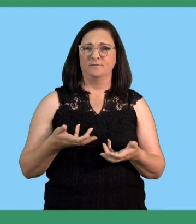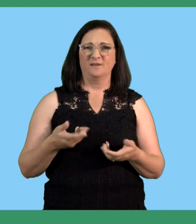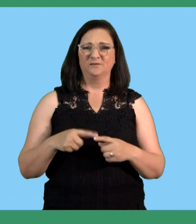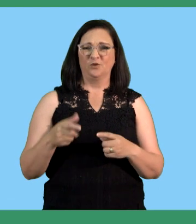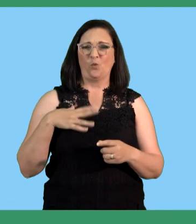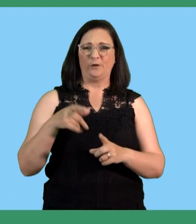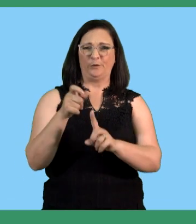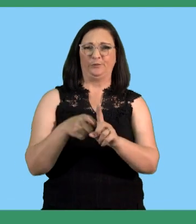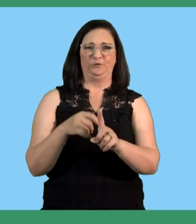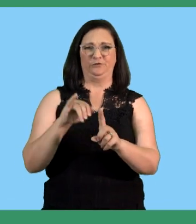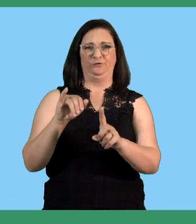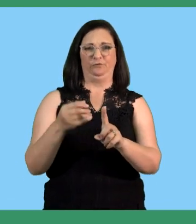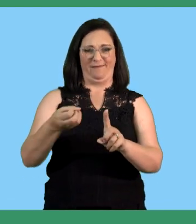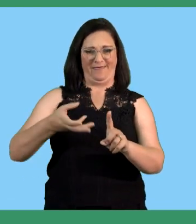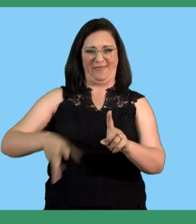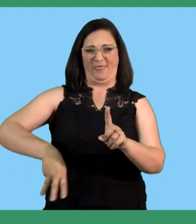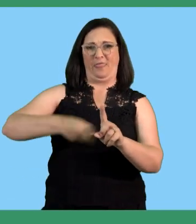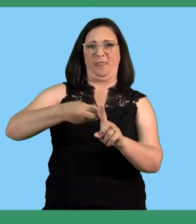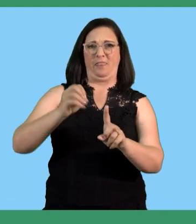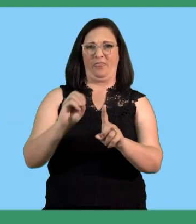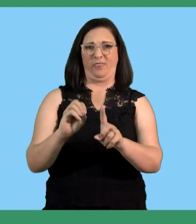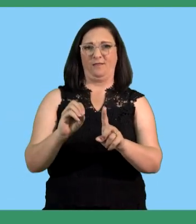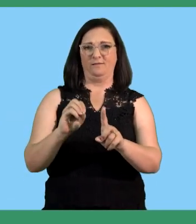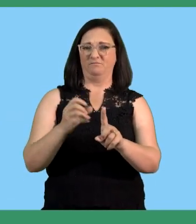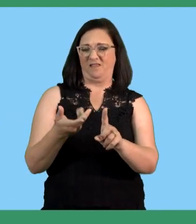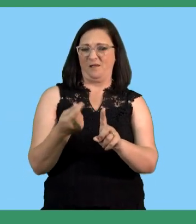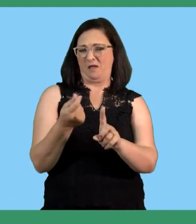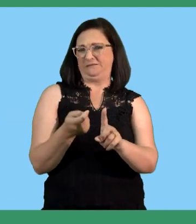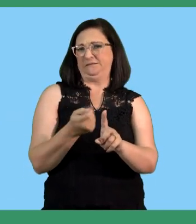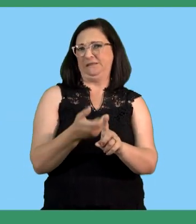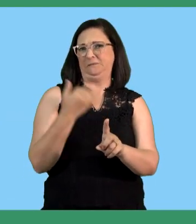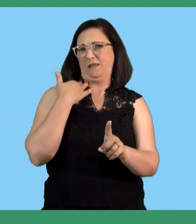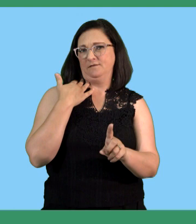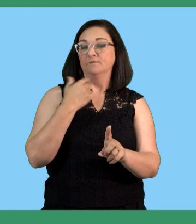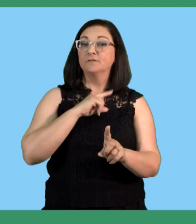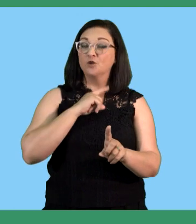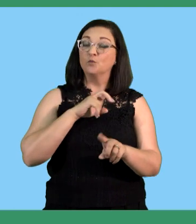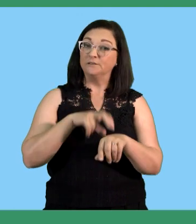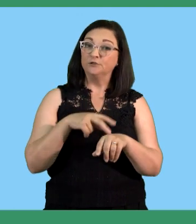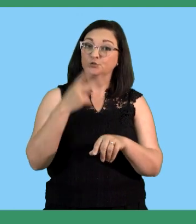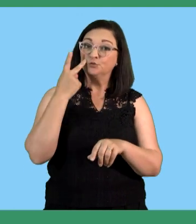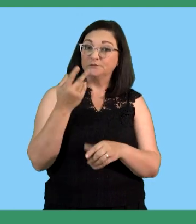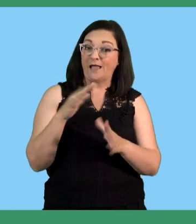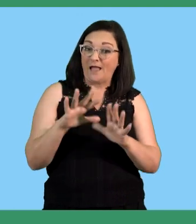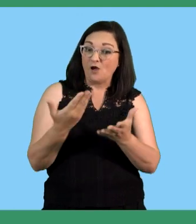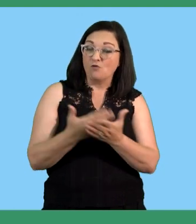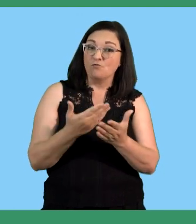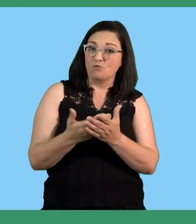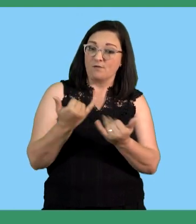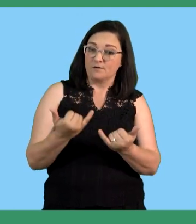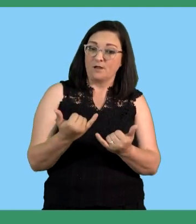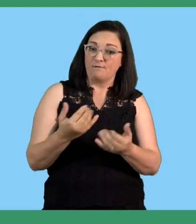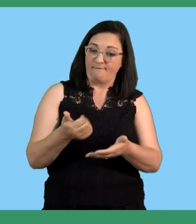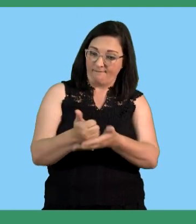waste of money. It's costly if you're not going to add any value. So what do we do as the business? We need to ensure that those selected ones